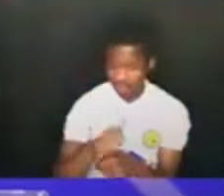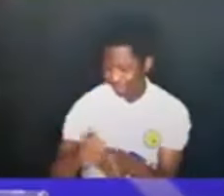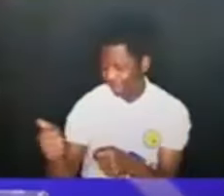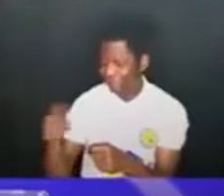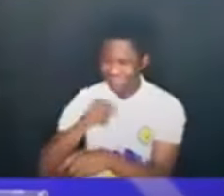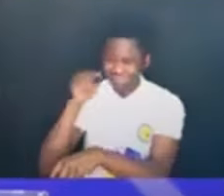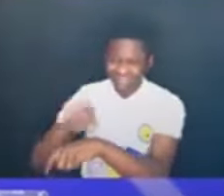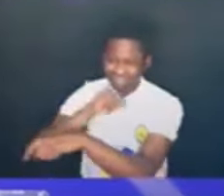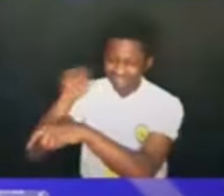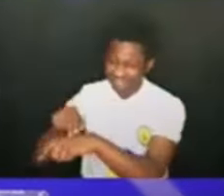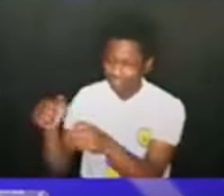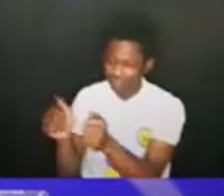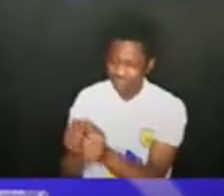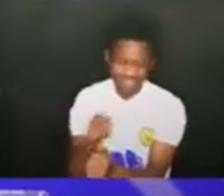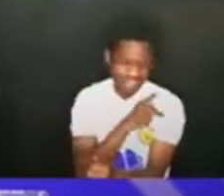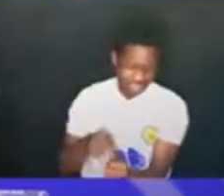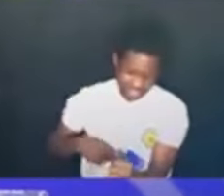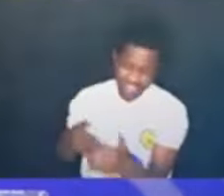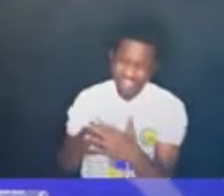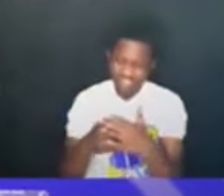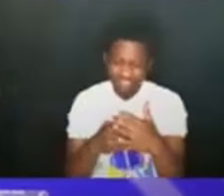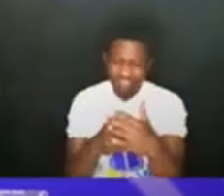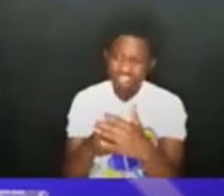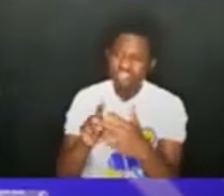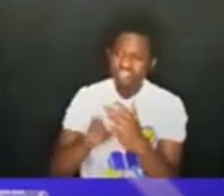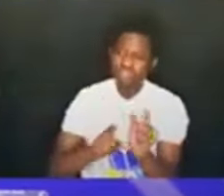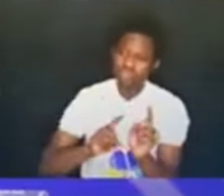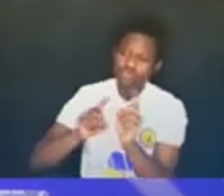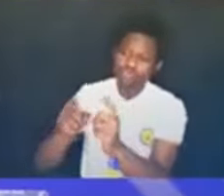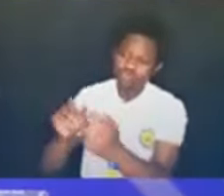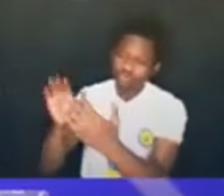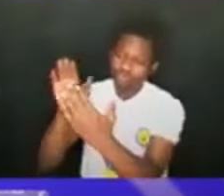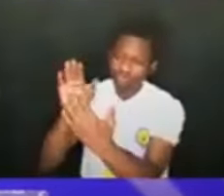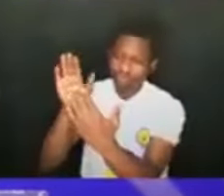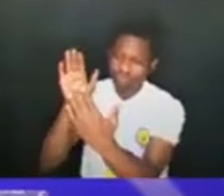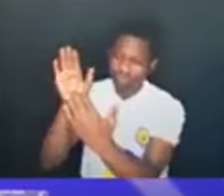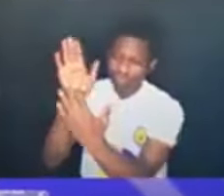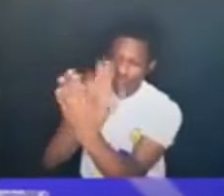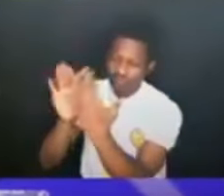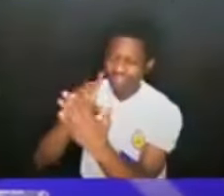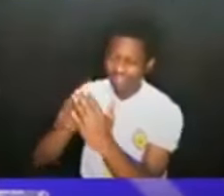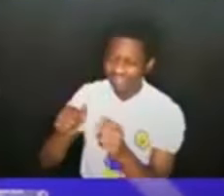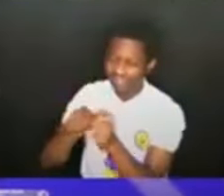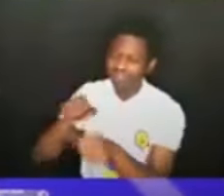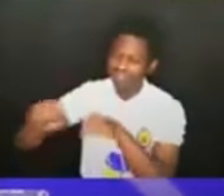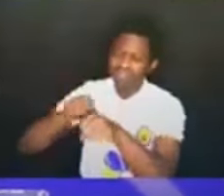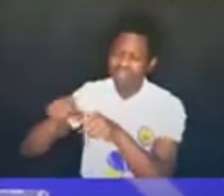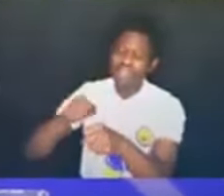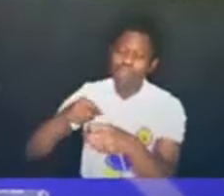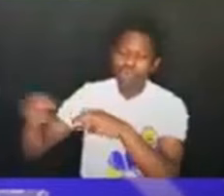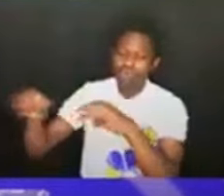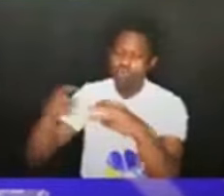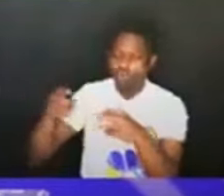with a king to lead us and to go out before us and fight our battles. Ayen so ye nye